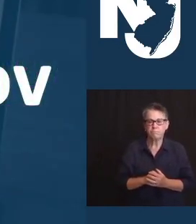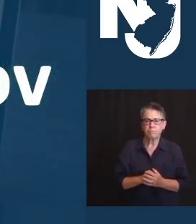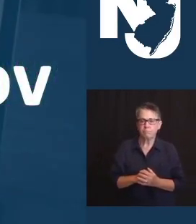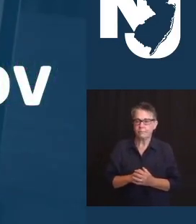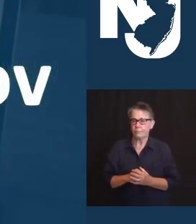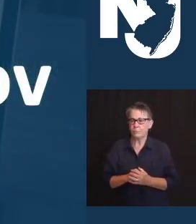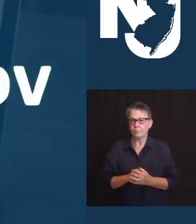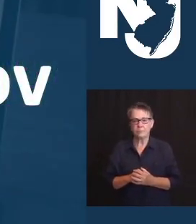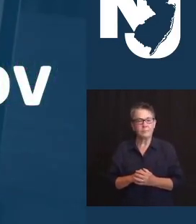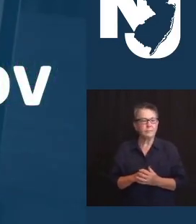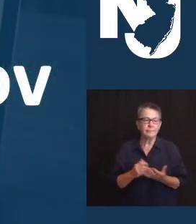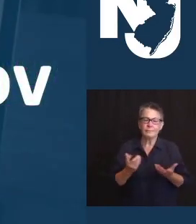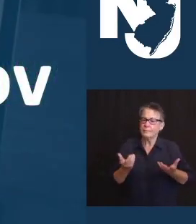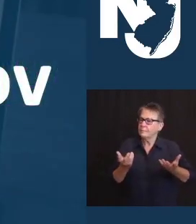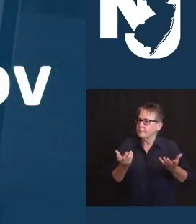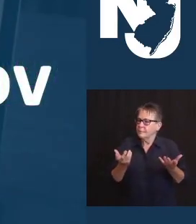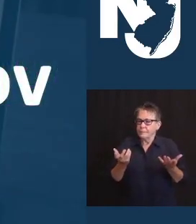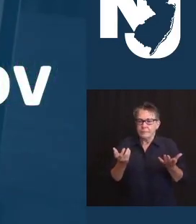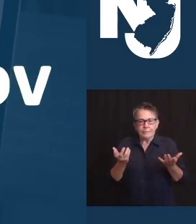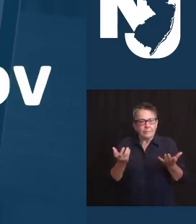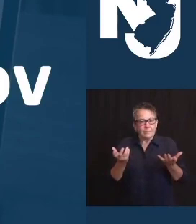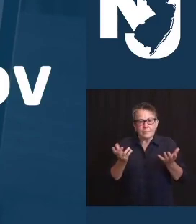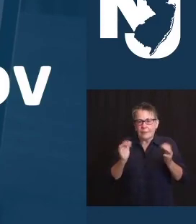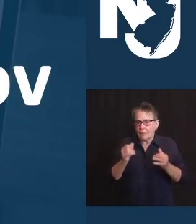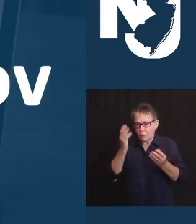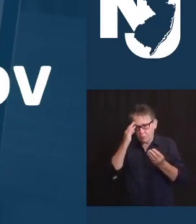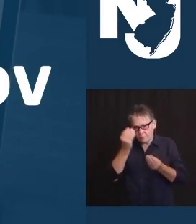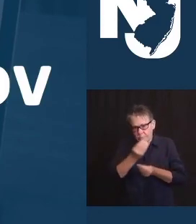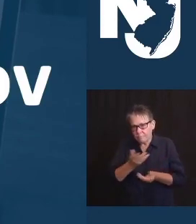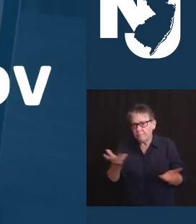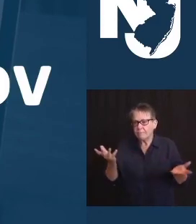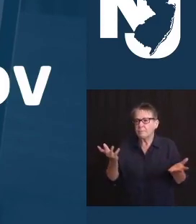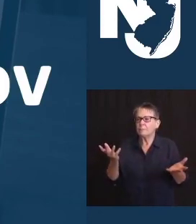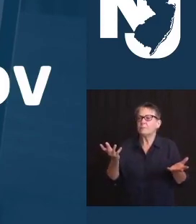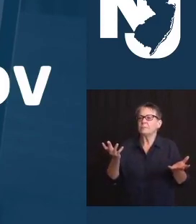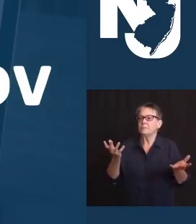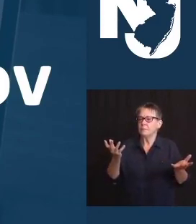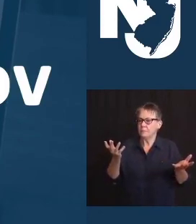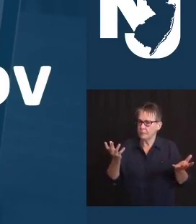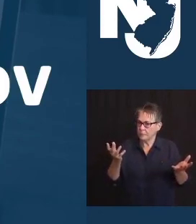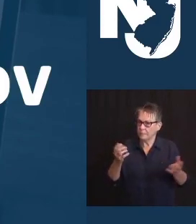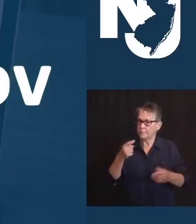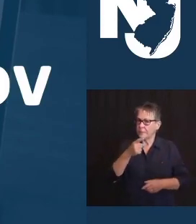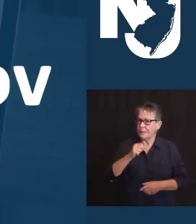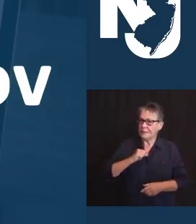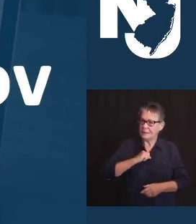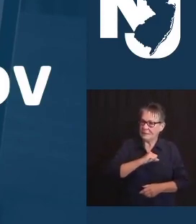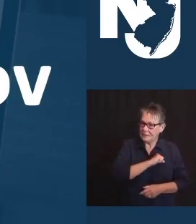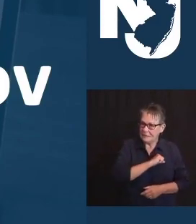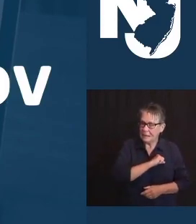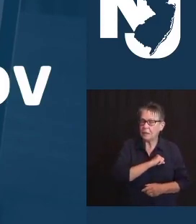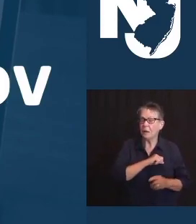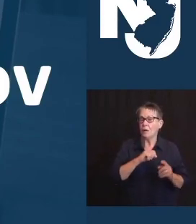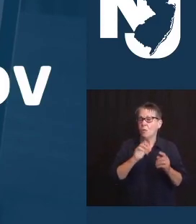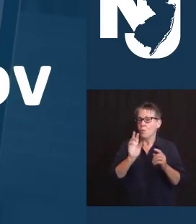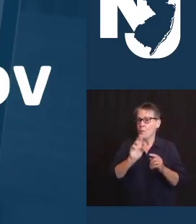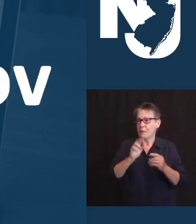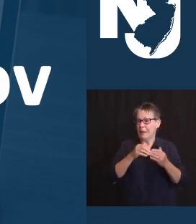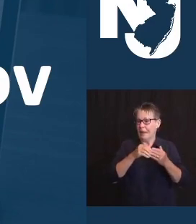not, that Senate Republican leader Mitch McConnell sent the Senate home for a long